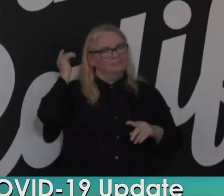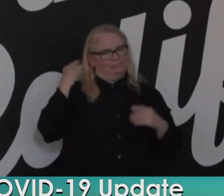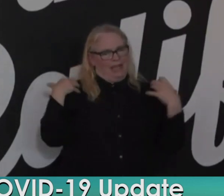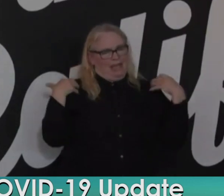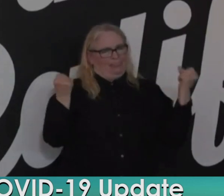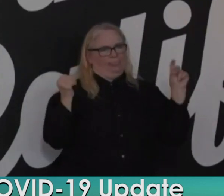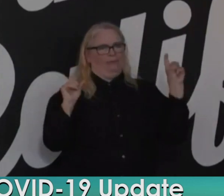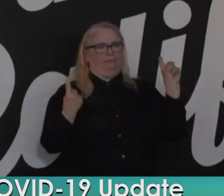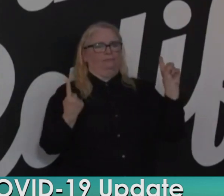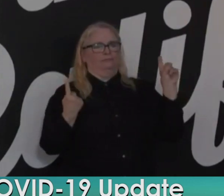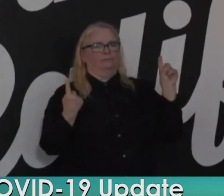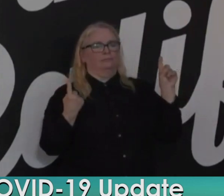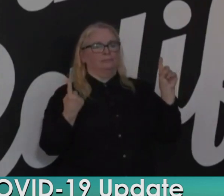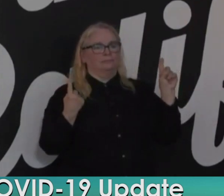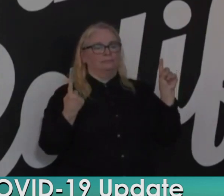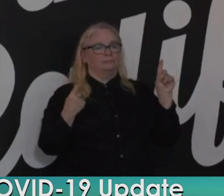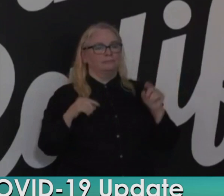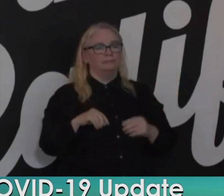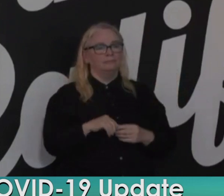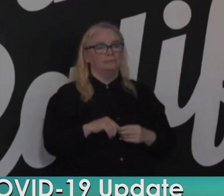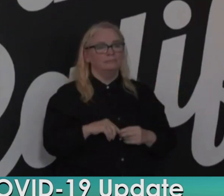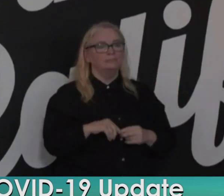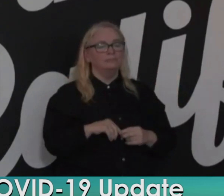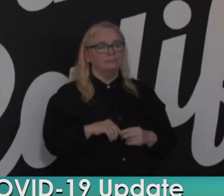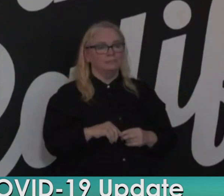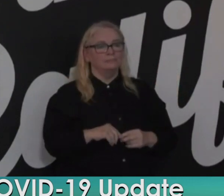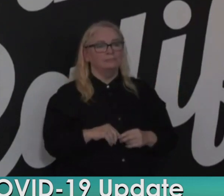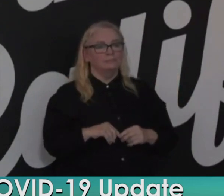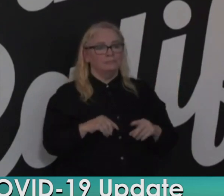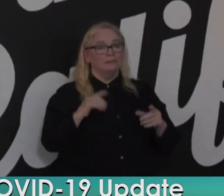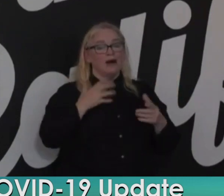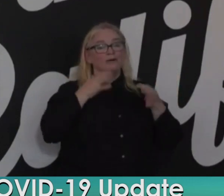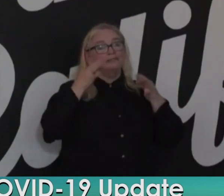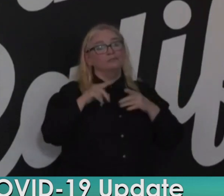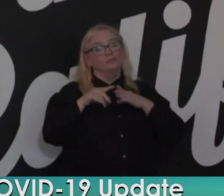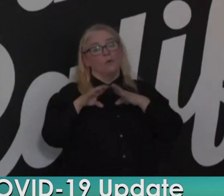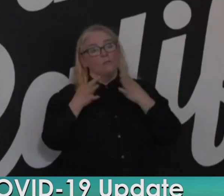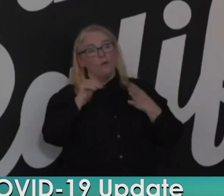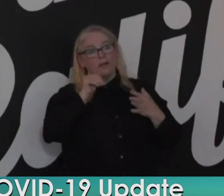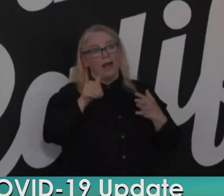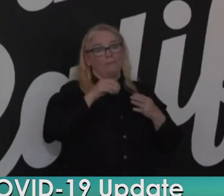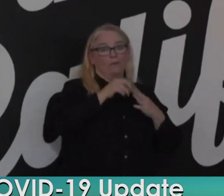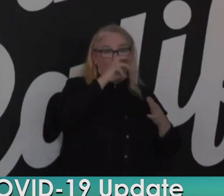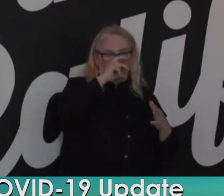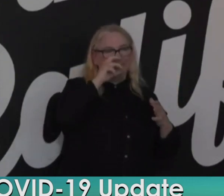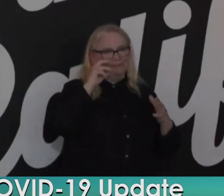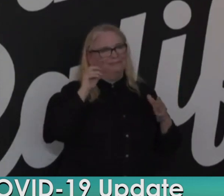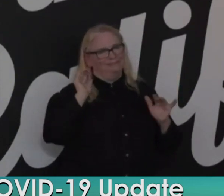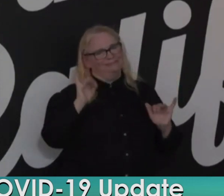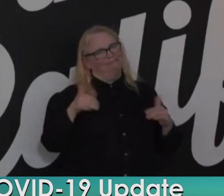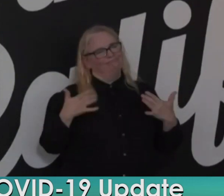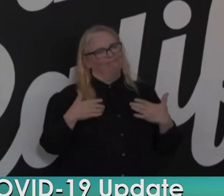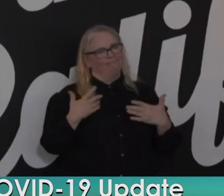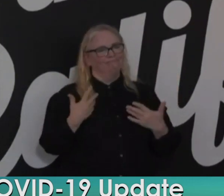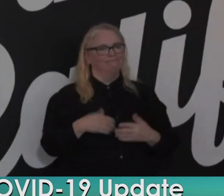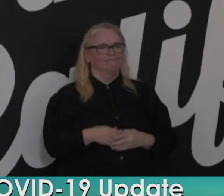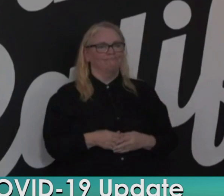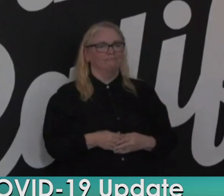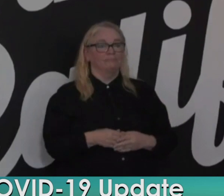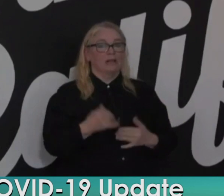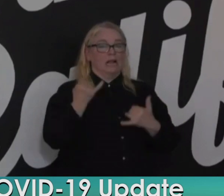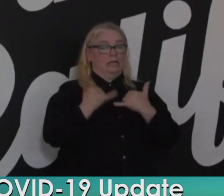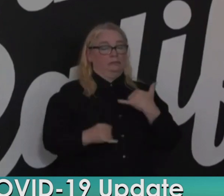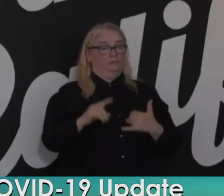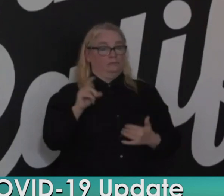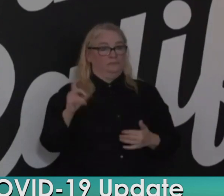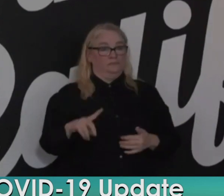our decisions to move even further or to toggle back. This is our last question, and it actually came from numerous outlets, including